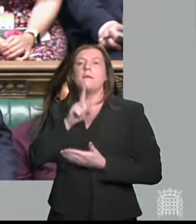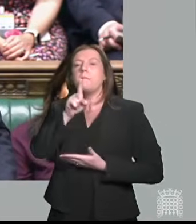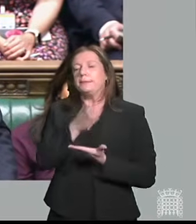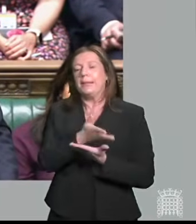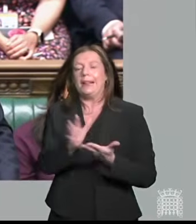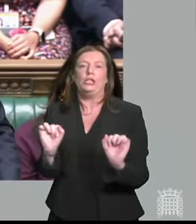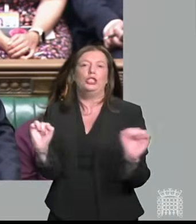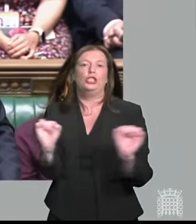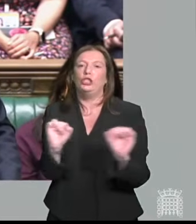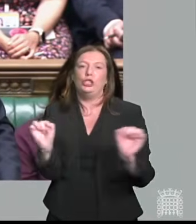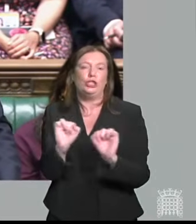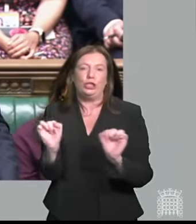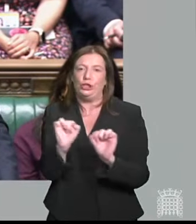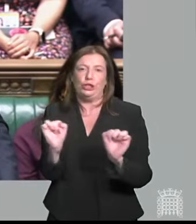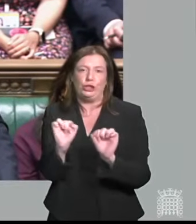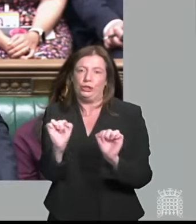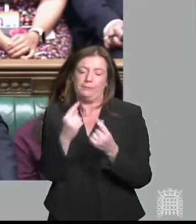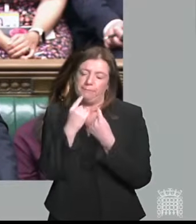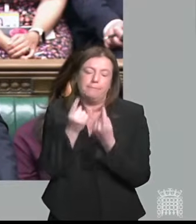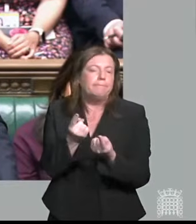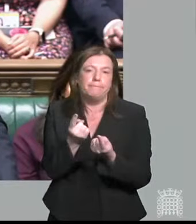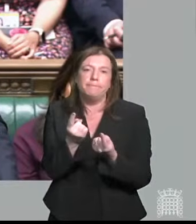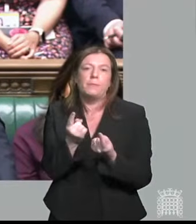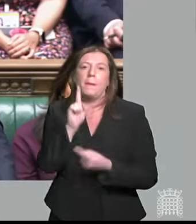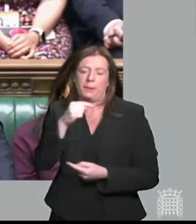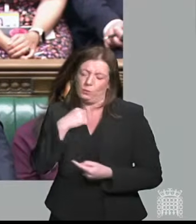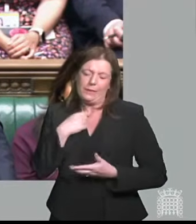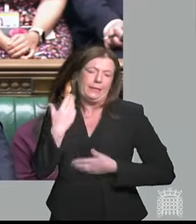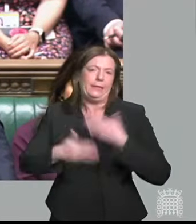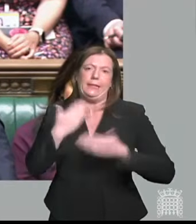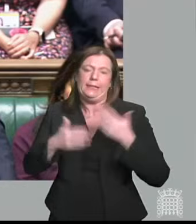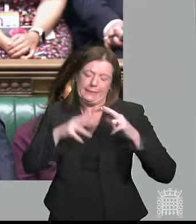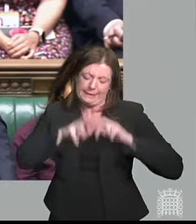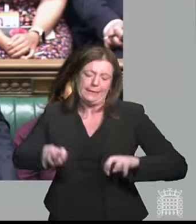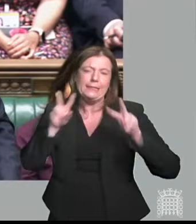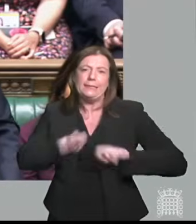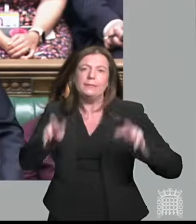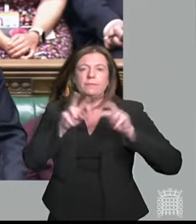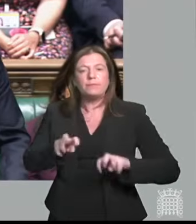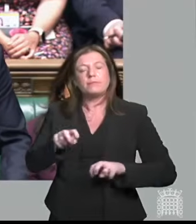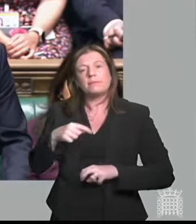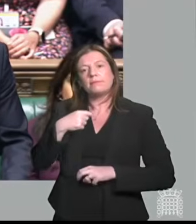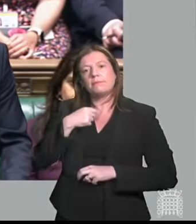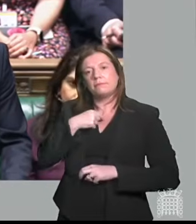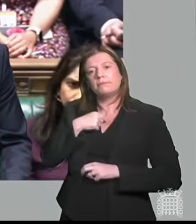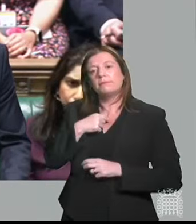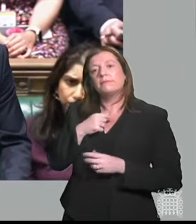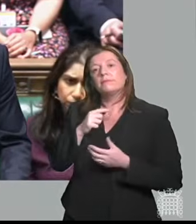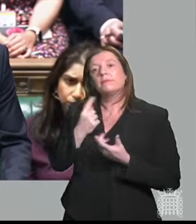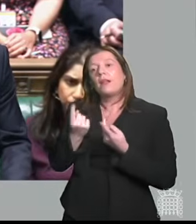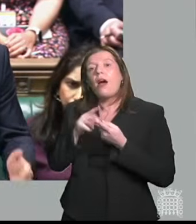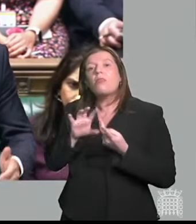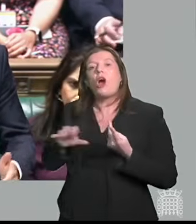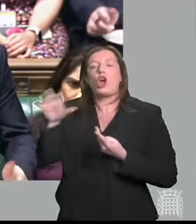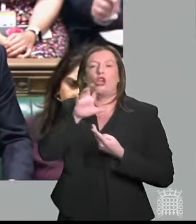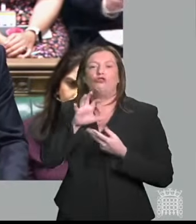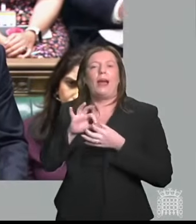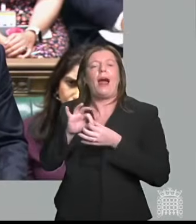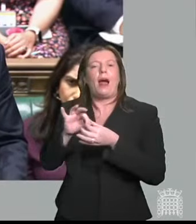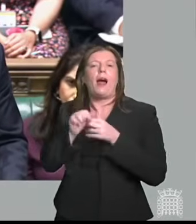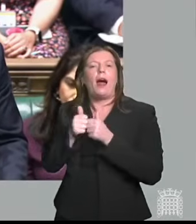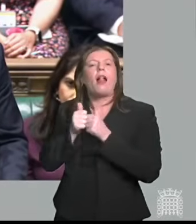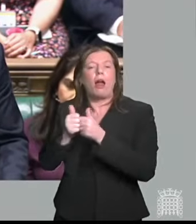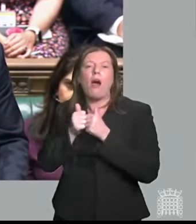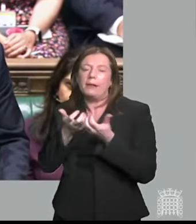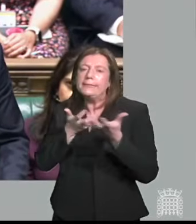this point to say more than that, but I can tell him we are working at pace, but also cooperating and collaborating with our allies on this issue as we look to